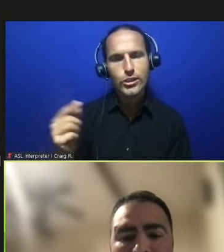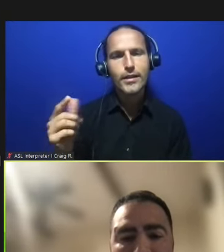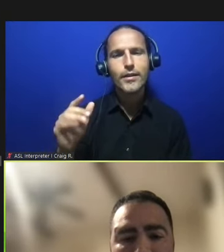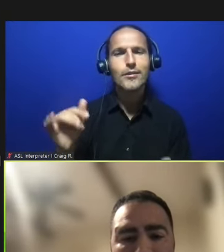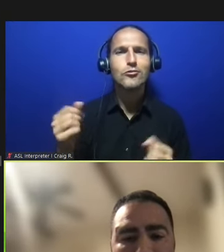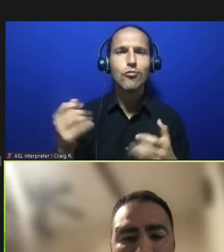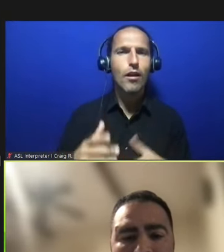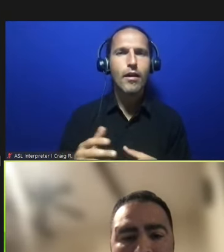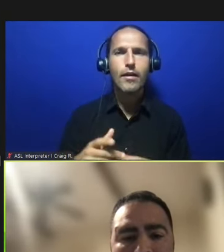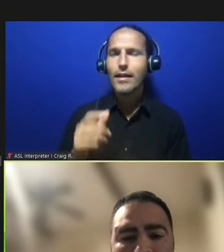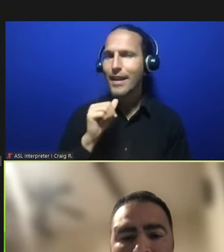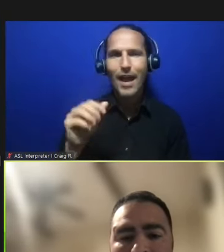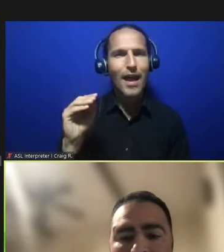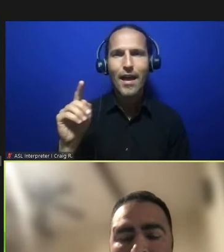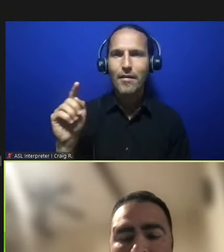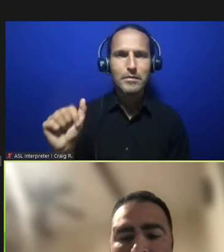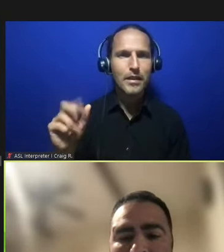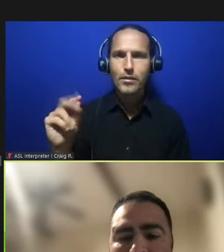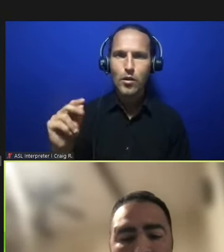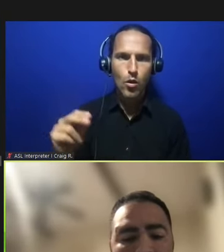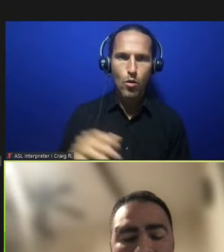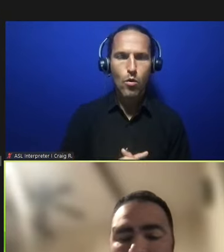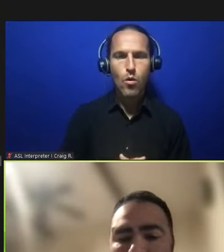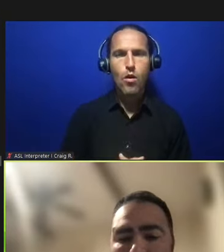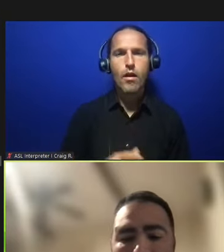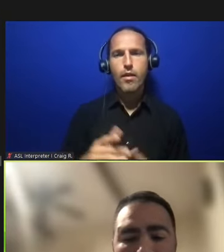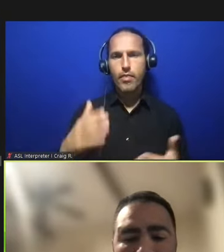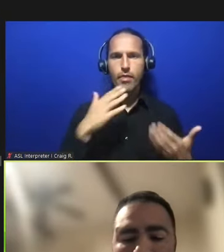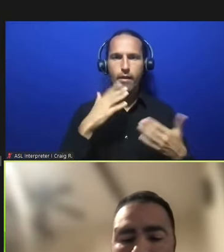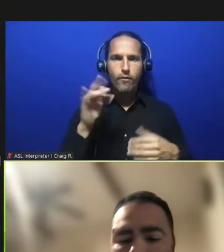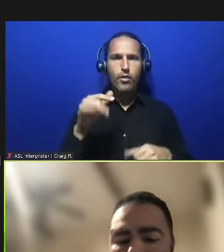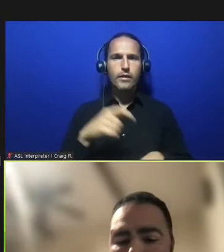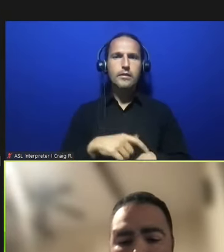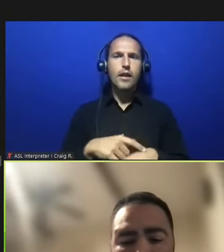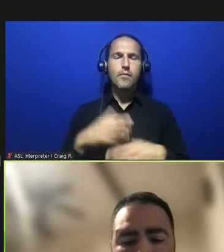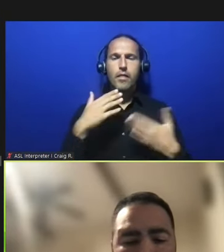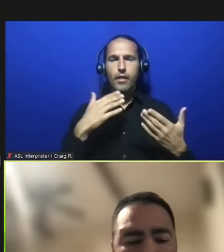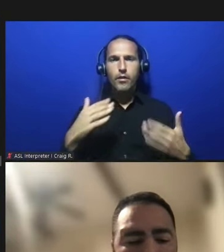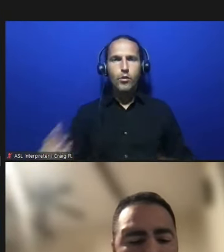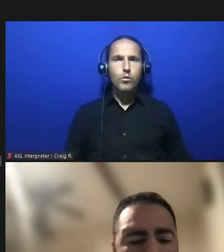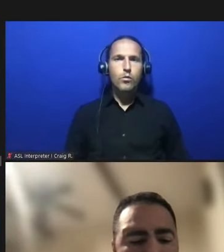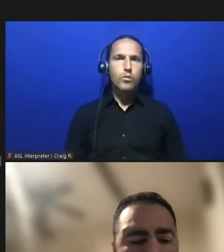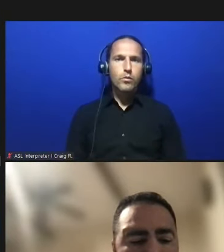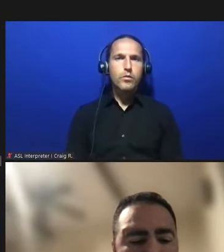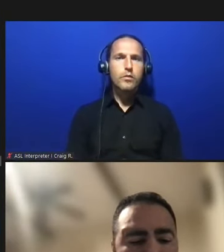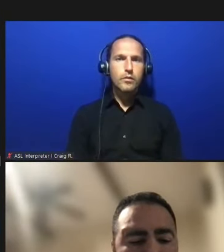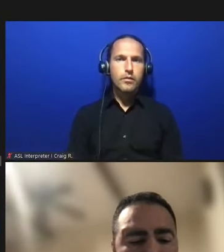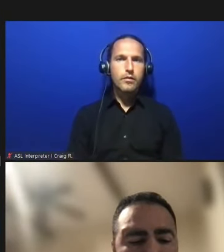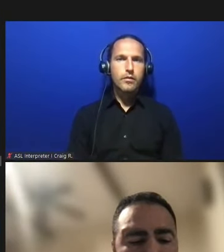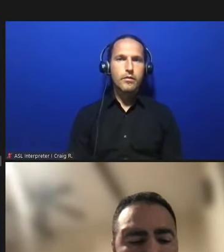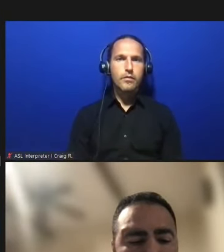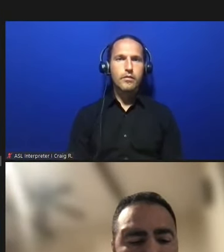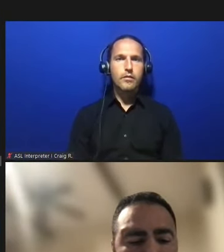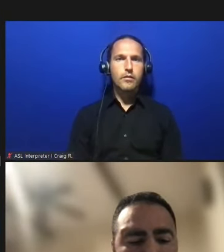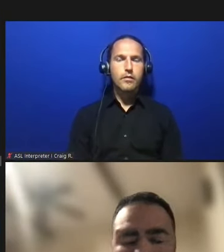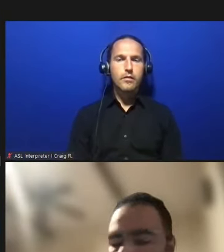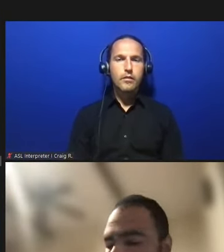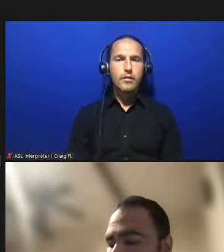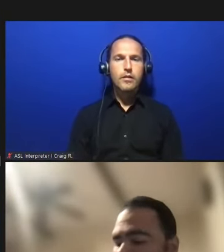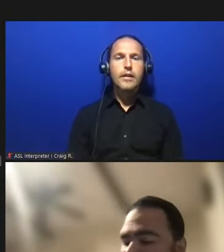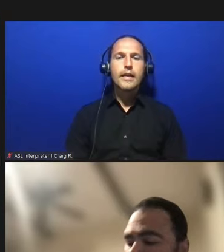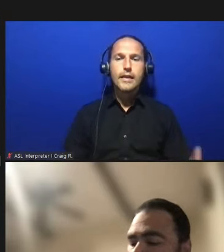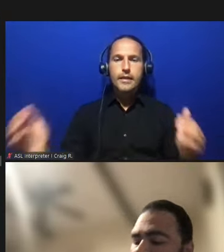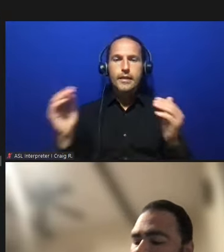people, not the MTA. And I thank you for the time. Thank you. Thank you. Our next